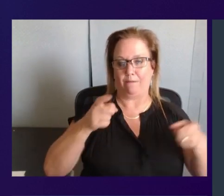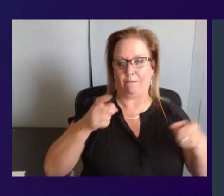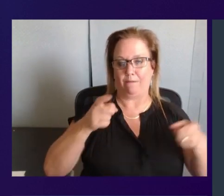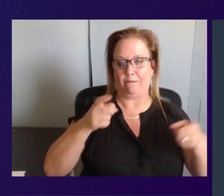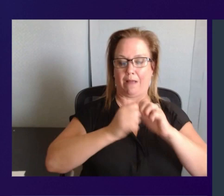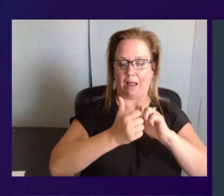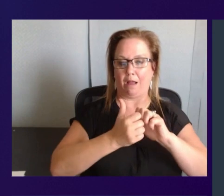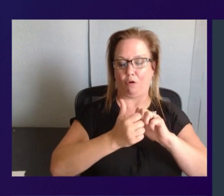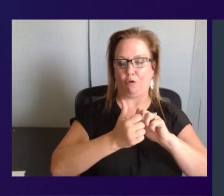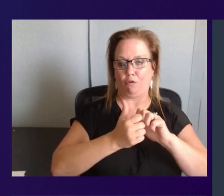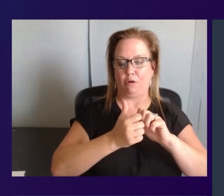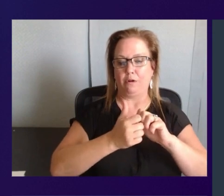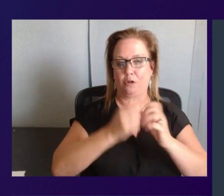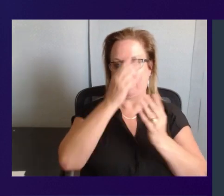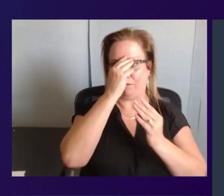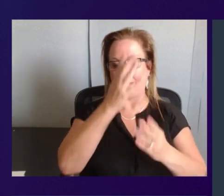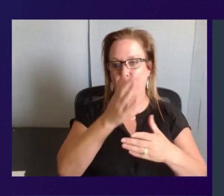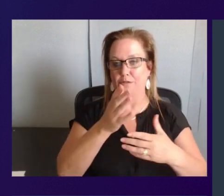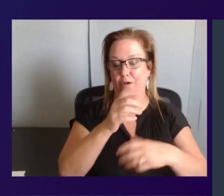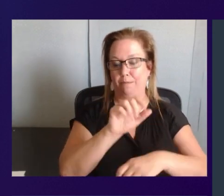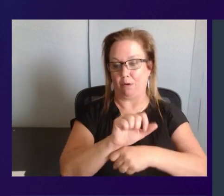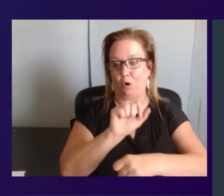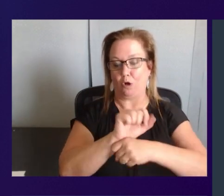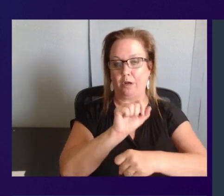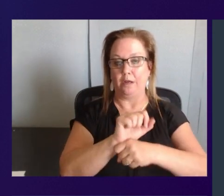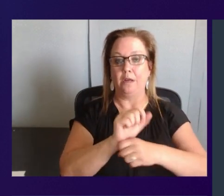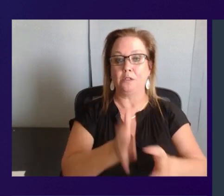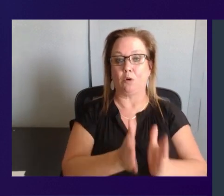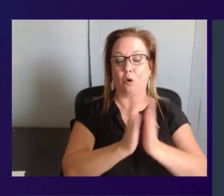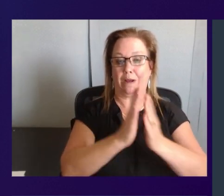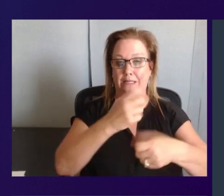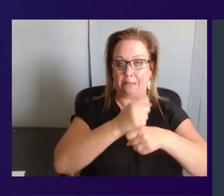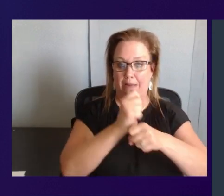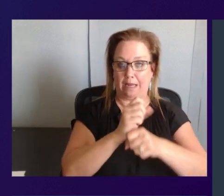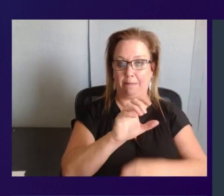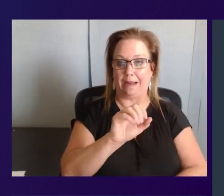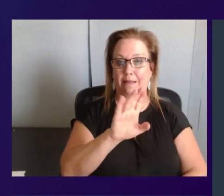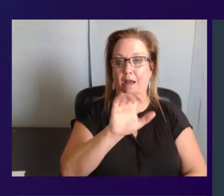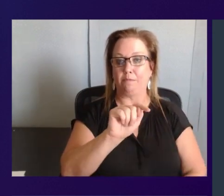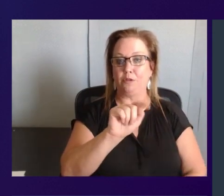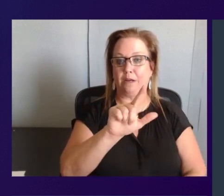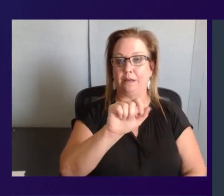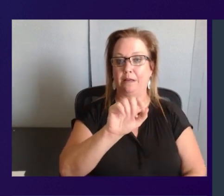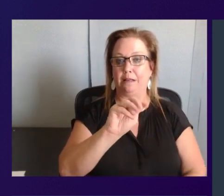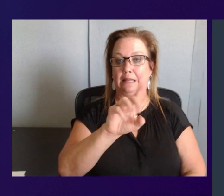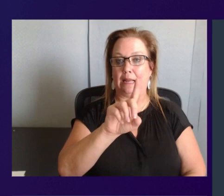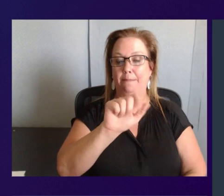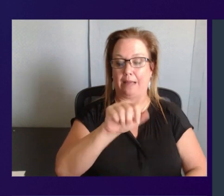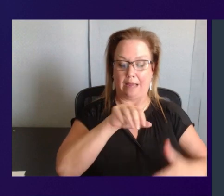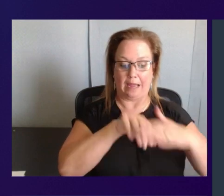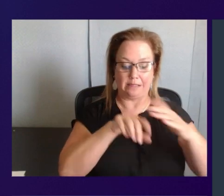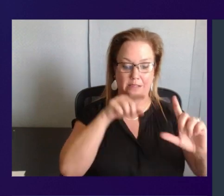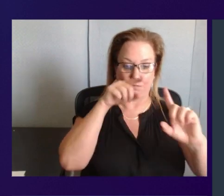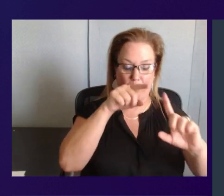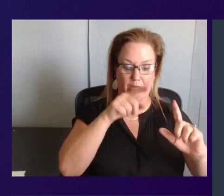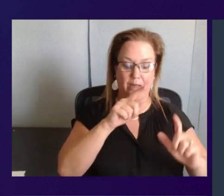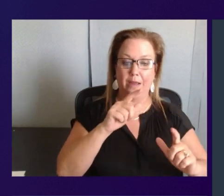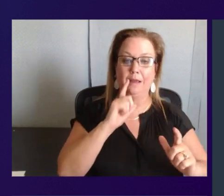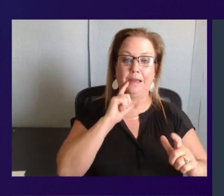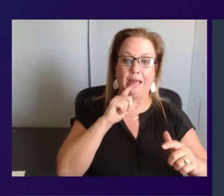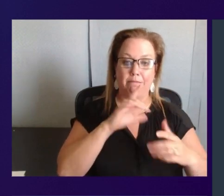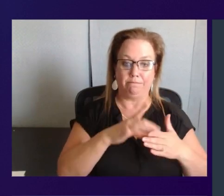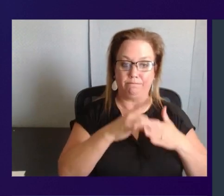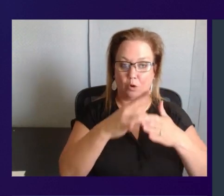data transformation is going to work. So when a request is made to the Object Lambda access point, what it does is it runs around and invokes that